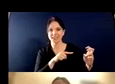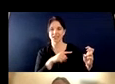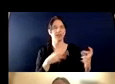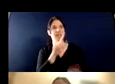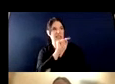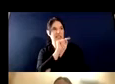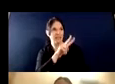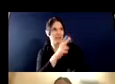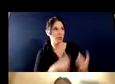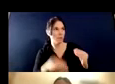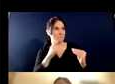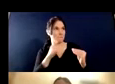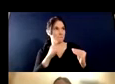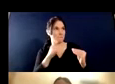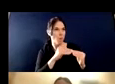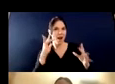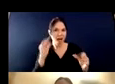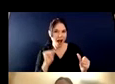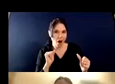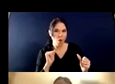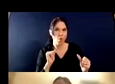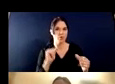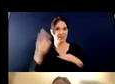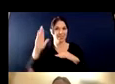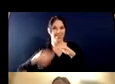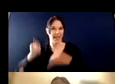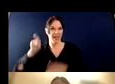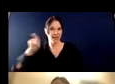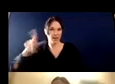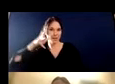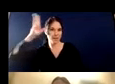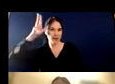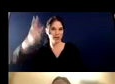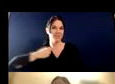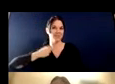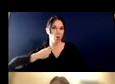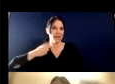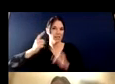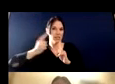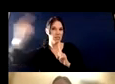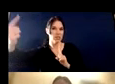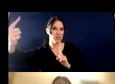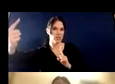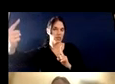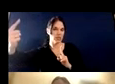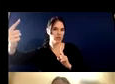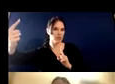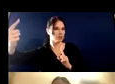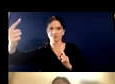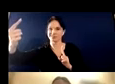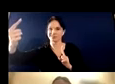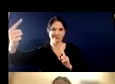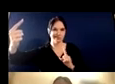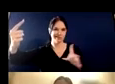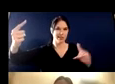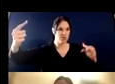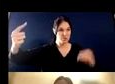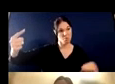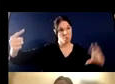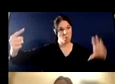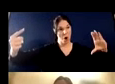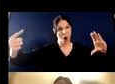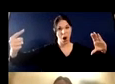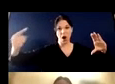hearing aids are amplifying the sound of the TV and essentially dampening or lowering the volume of the parent's